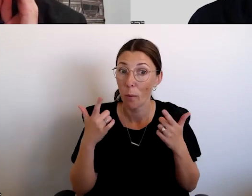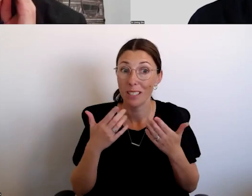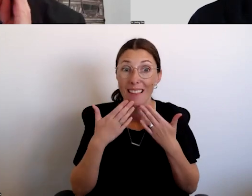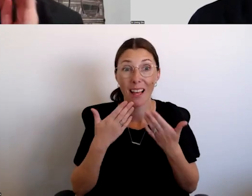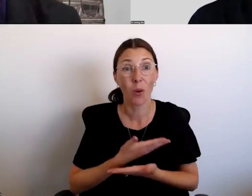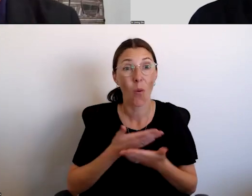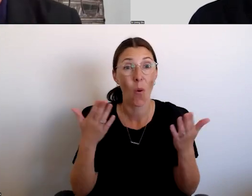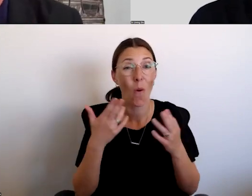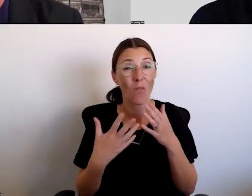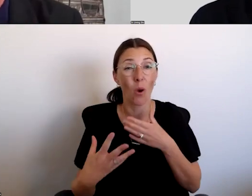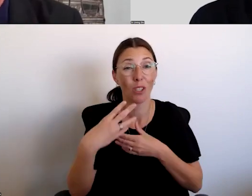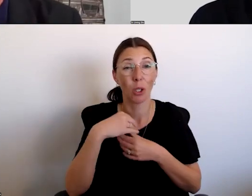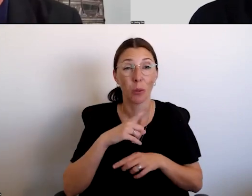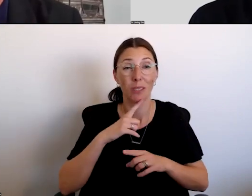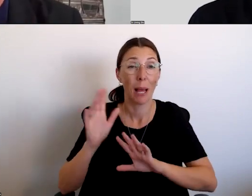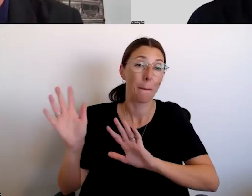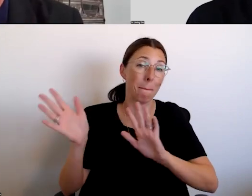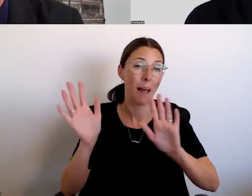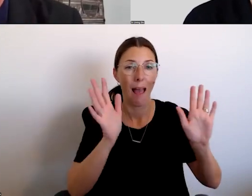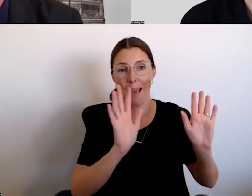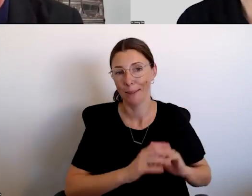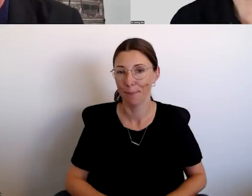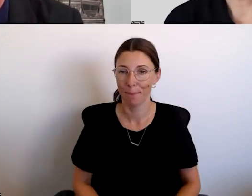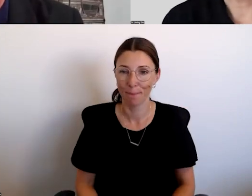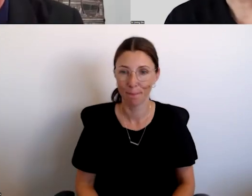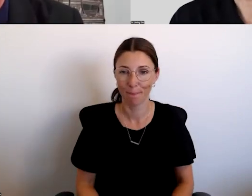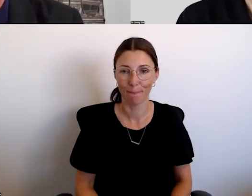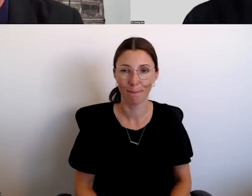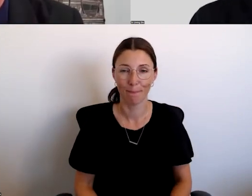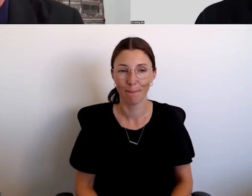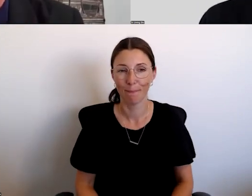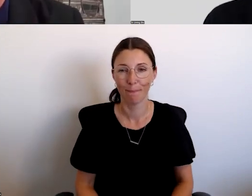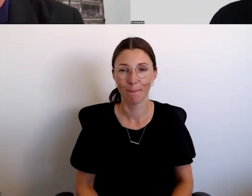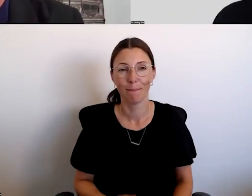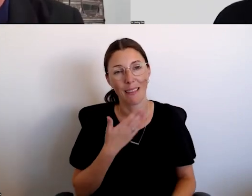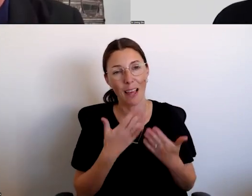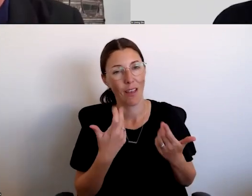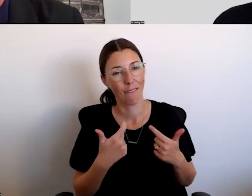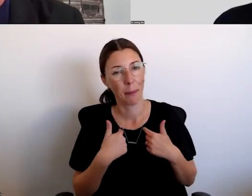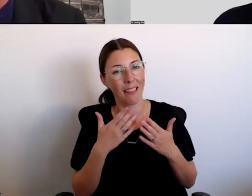all for joining. We'll say goodbye for now. Goodbye. Thank you very much for having me. Bye.